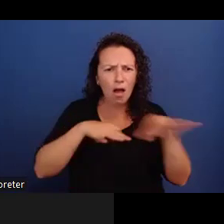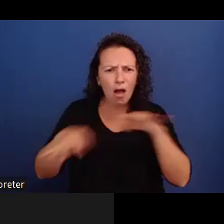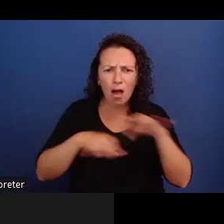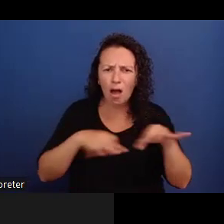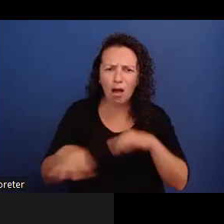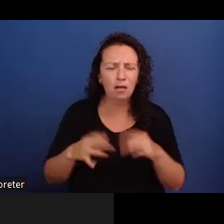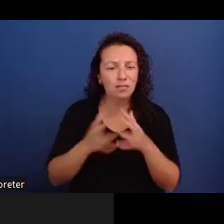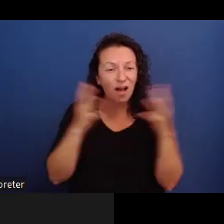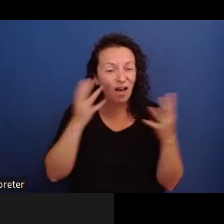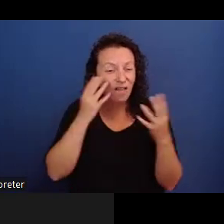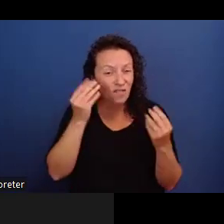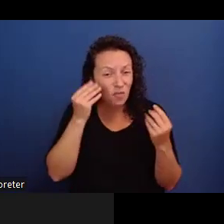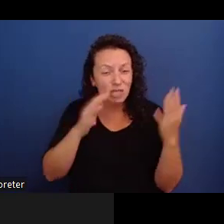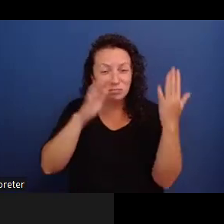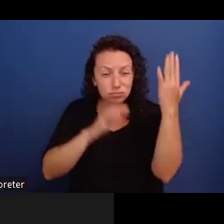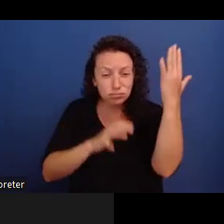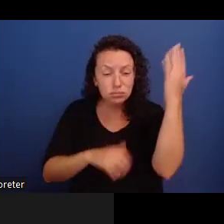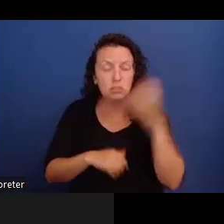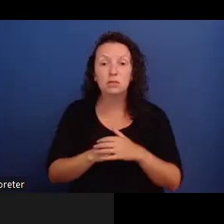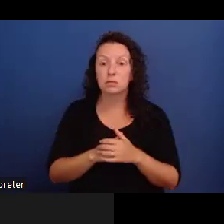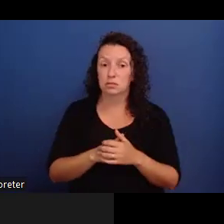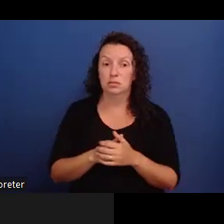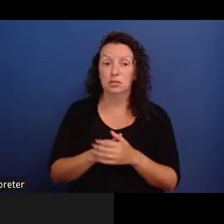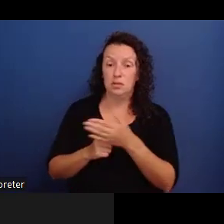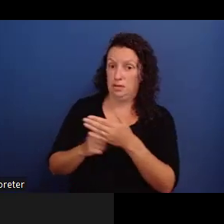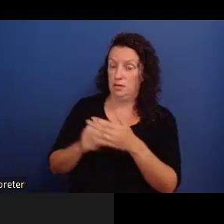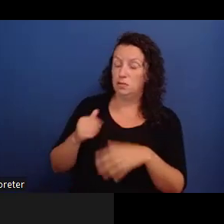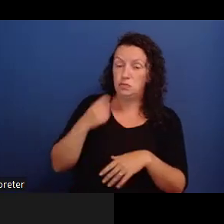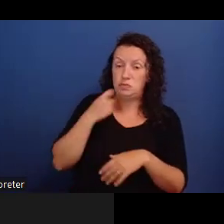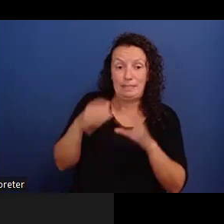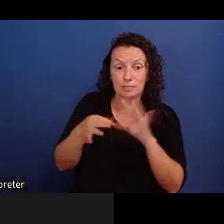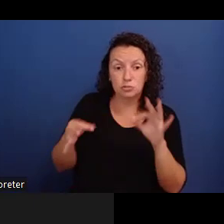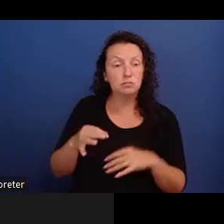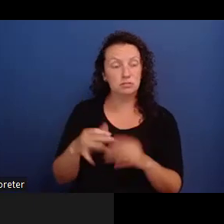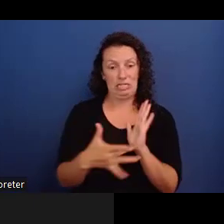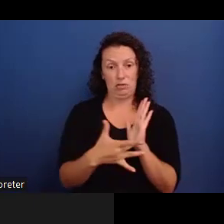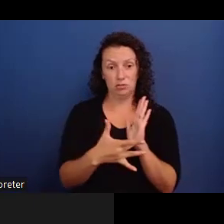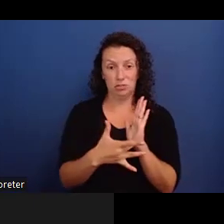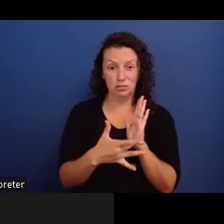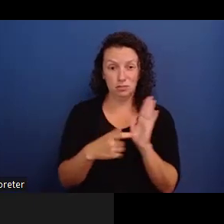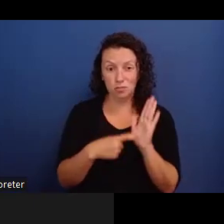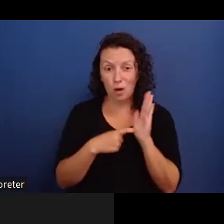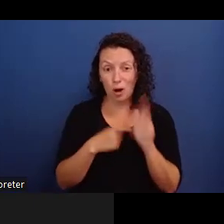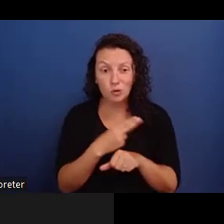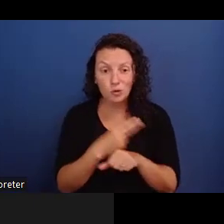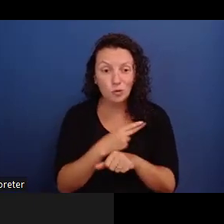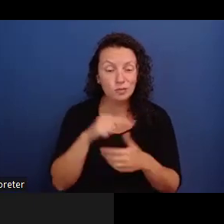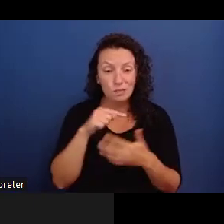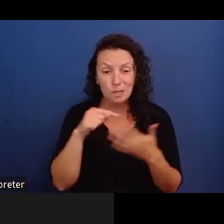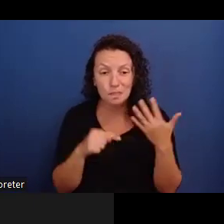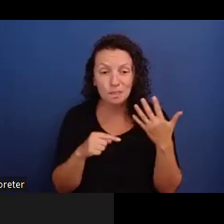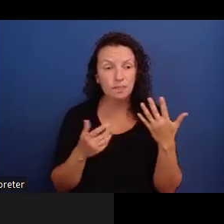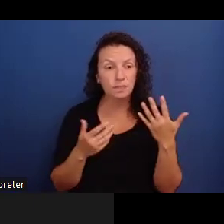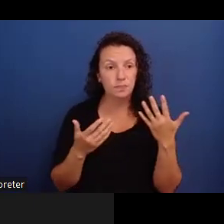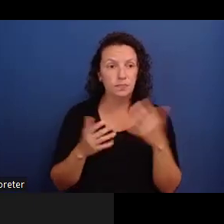about technology, as Marion said, like what sort of tools, because for